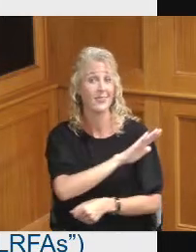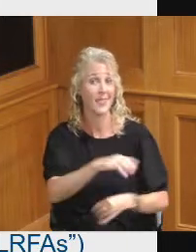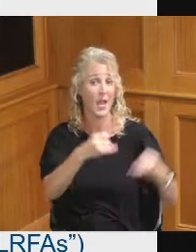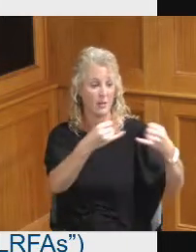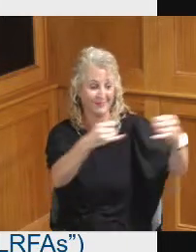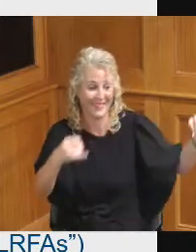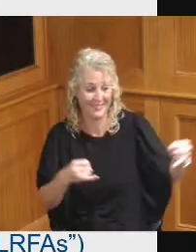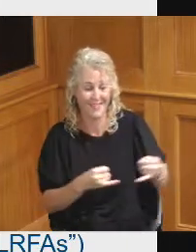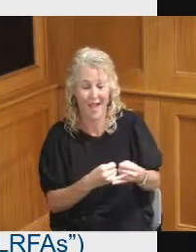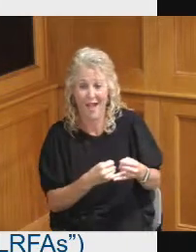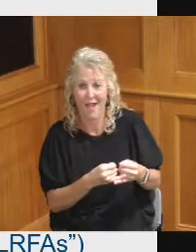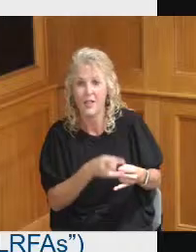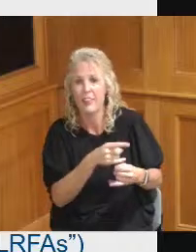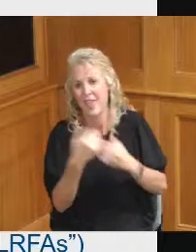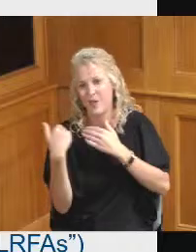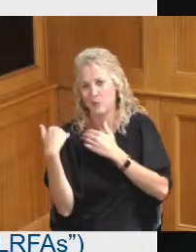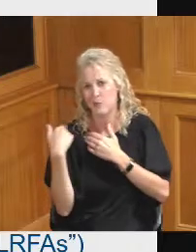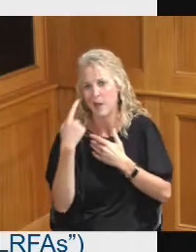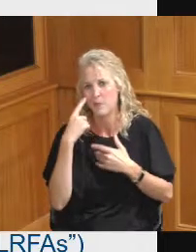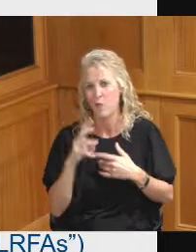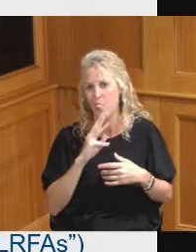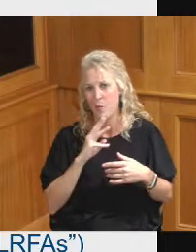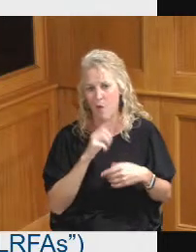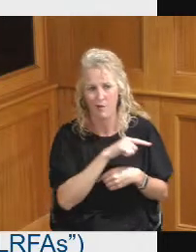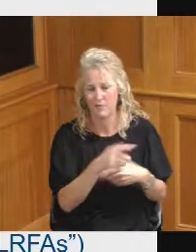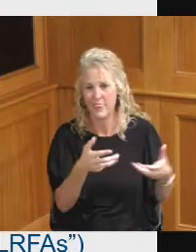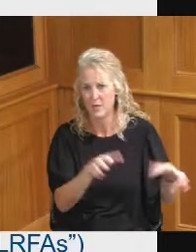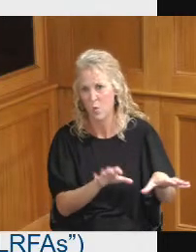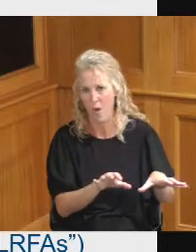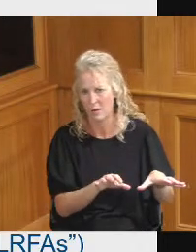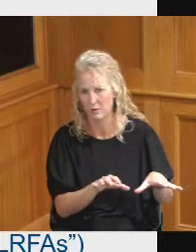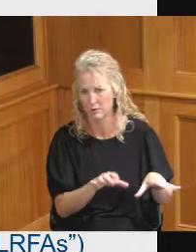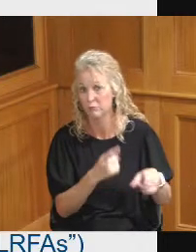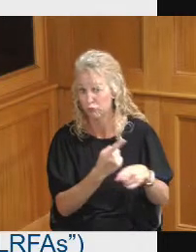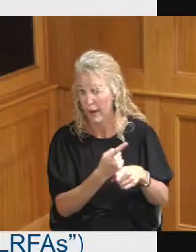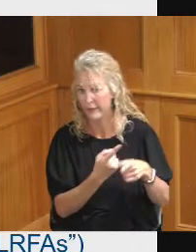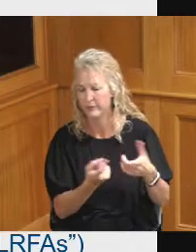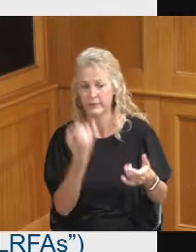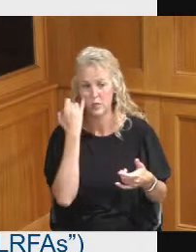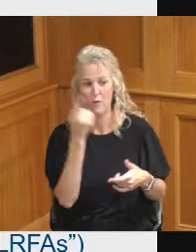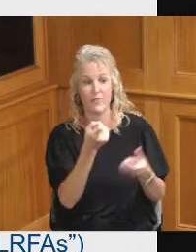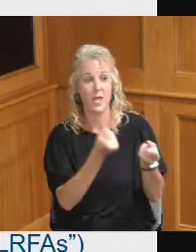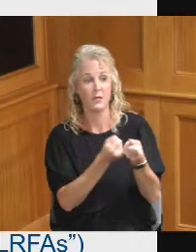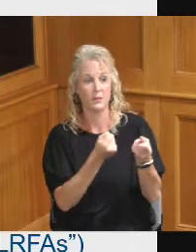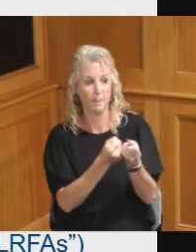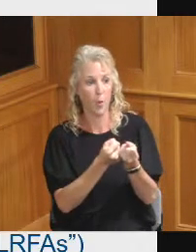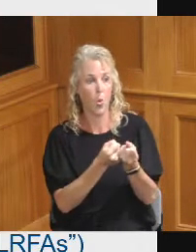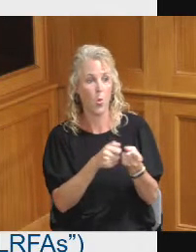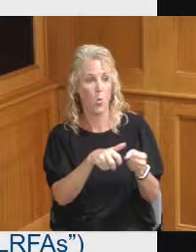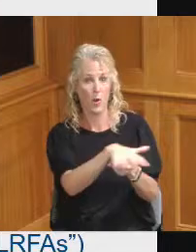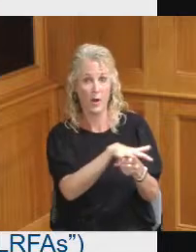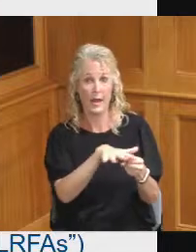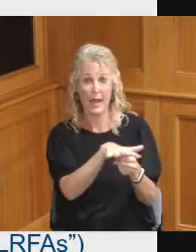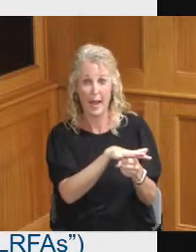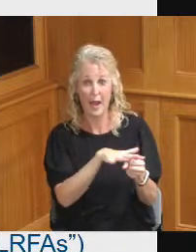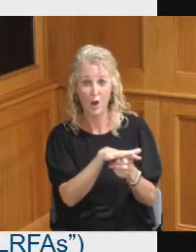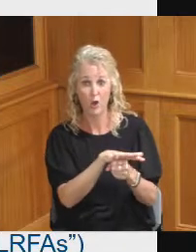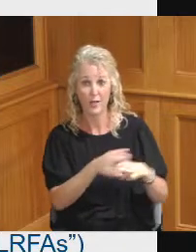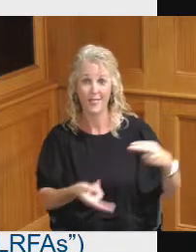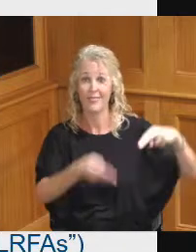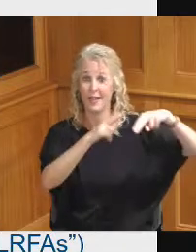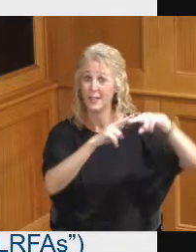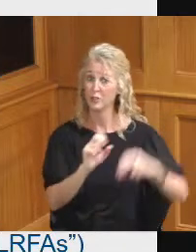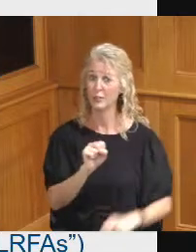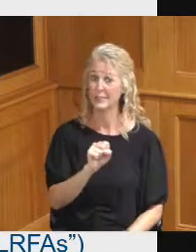don't want to be responsible for a development that they're facilitating that's also going to cause increased SBUs in